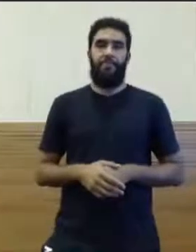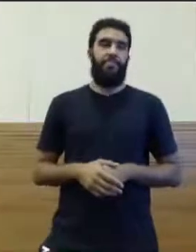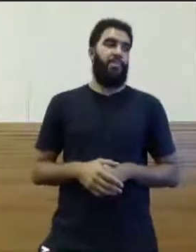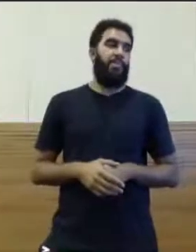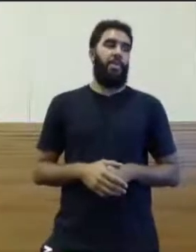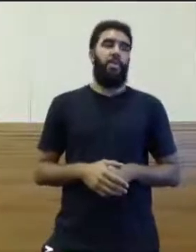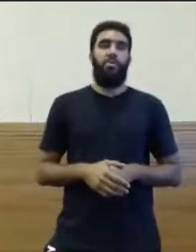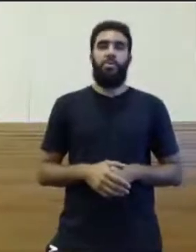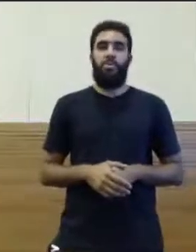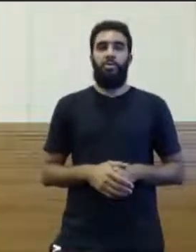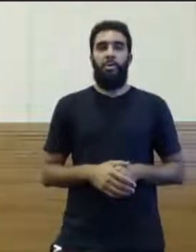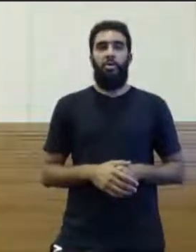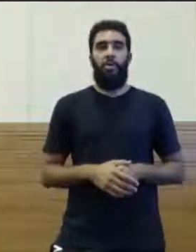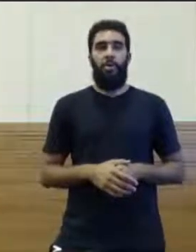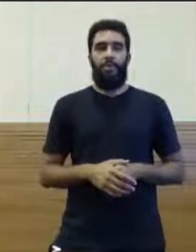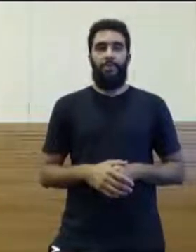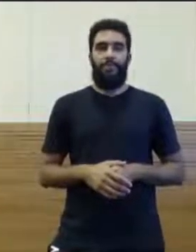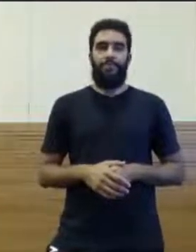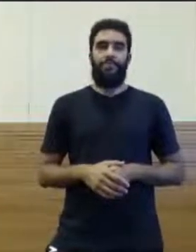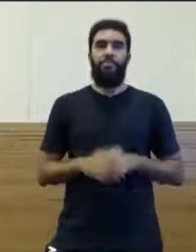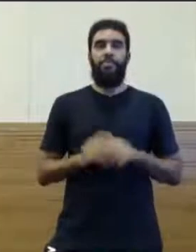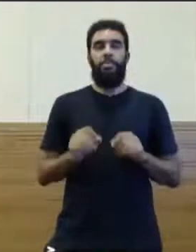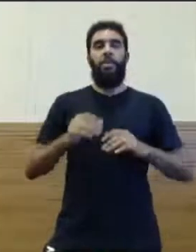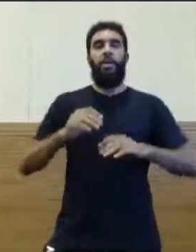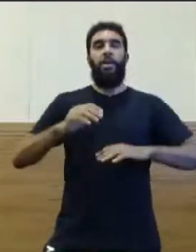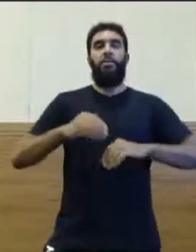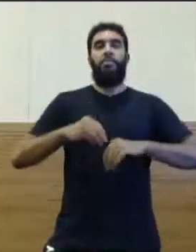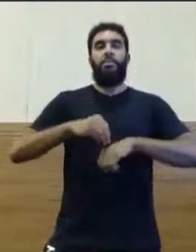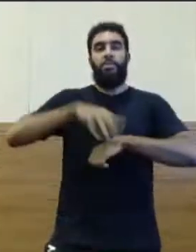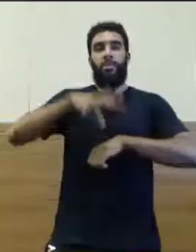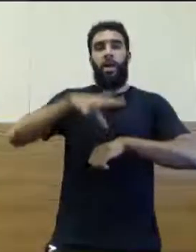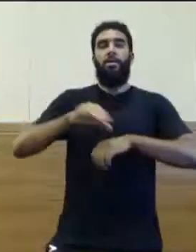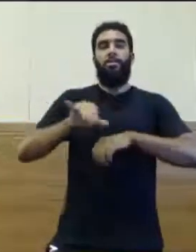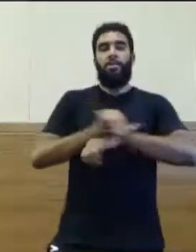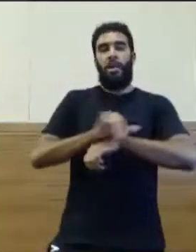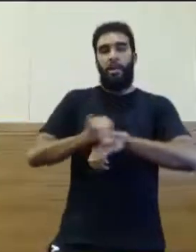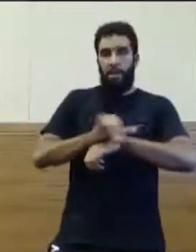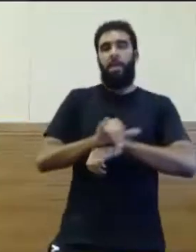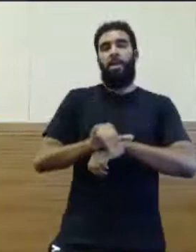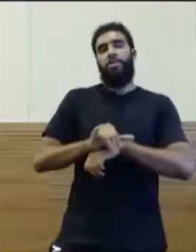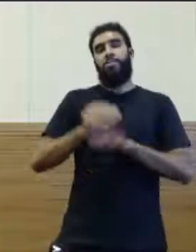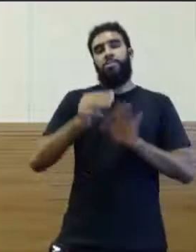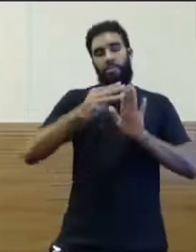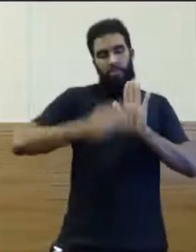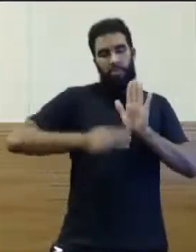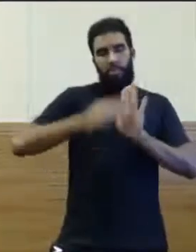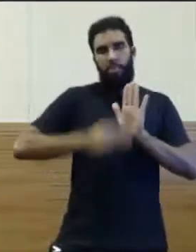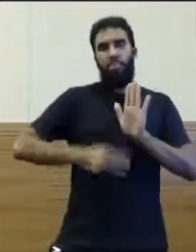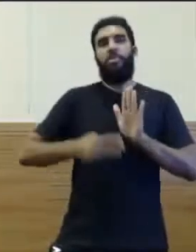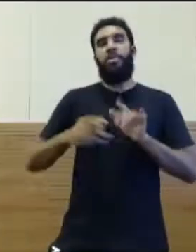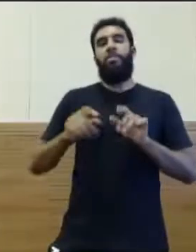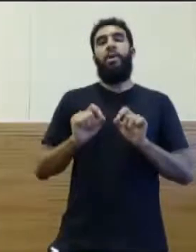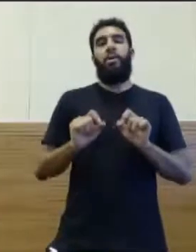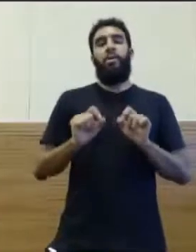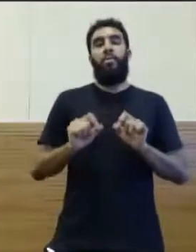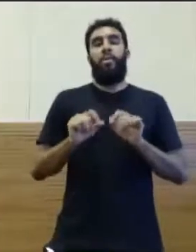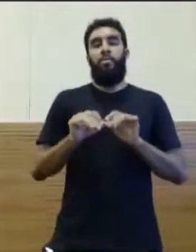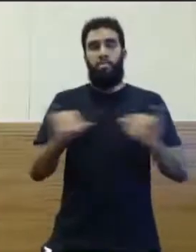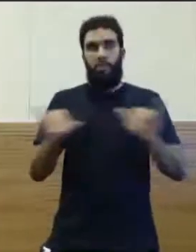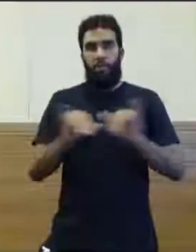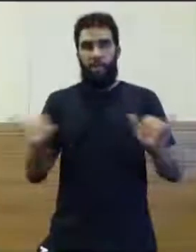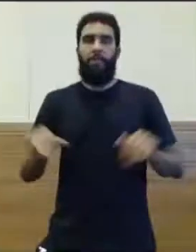And this set, what does it do? It gives you practical tools, methodologies,